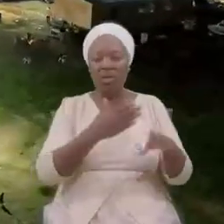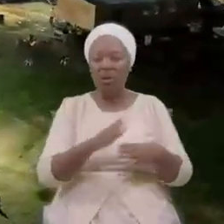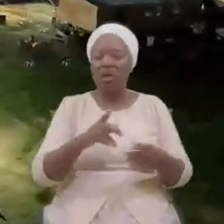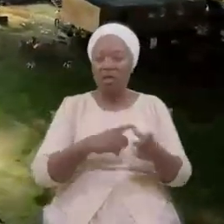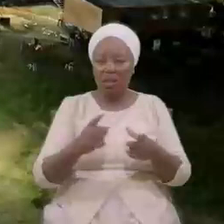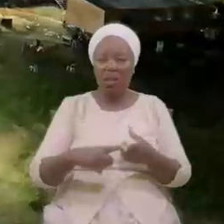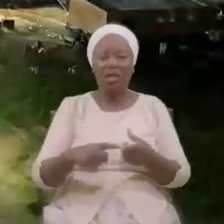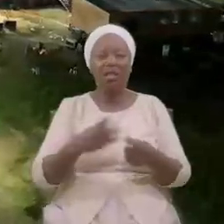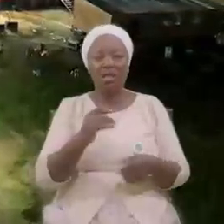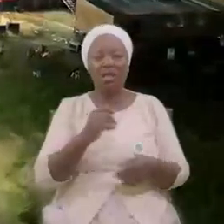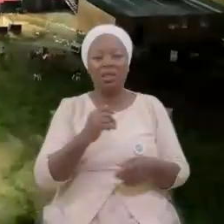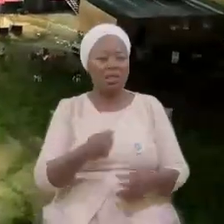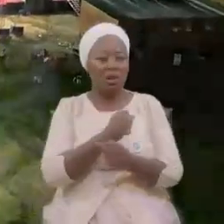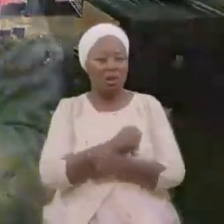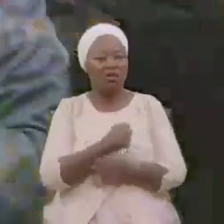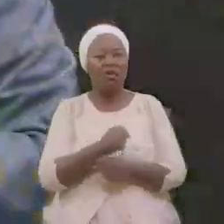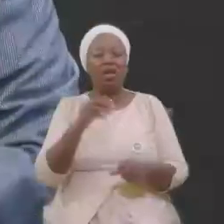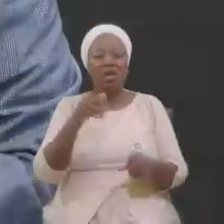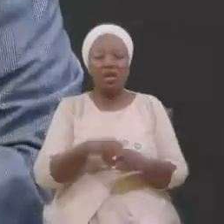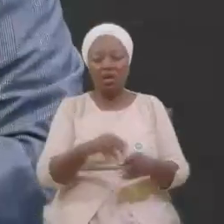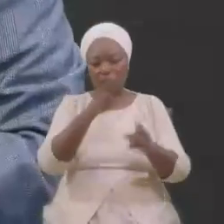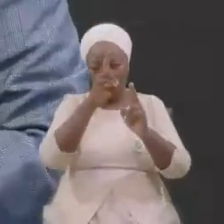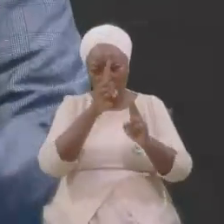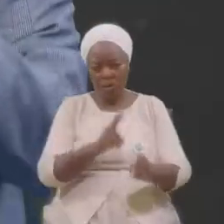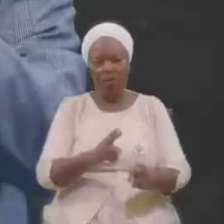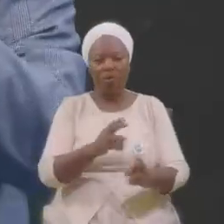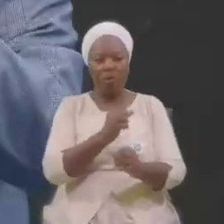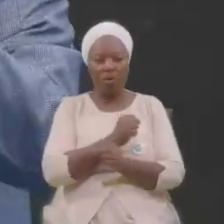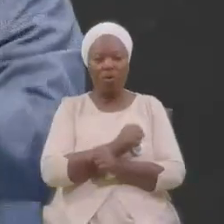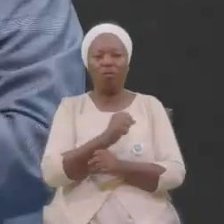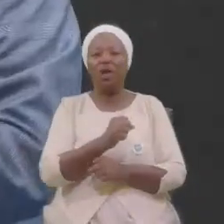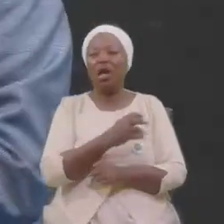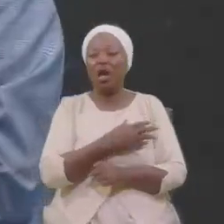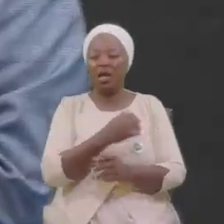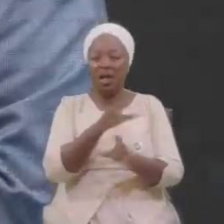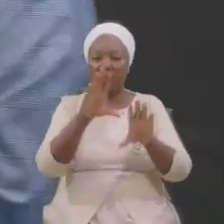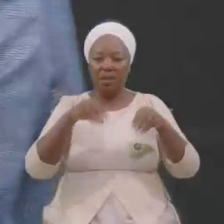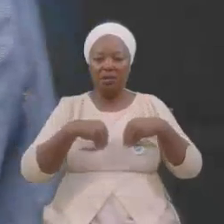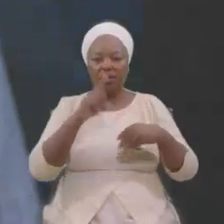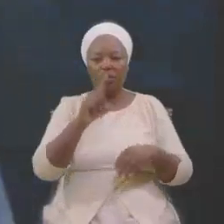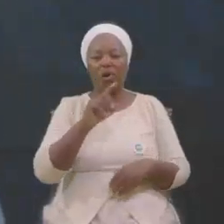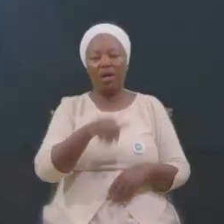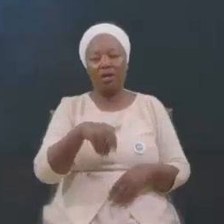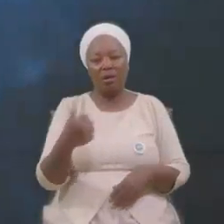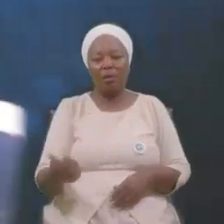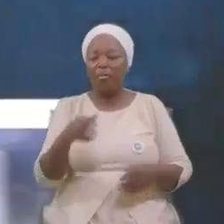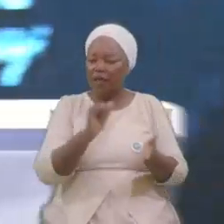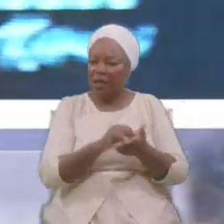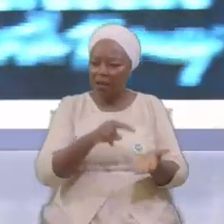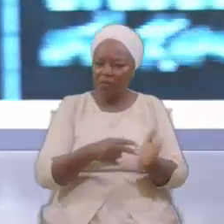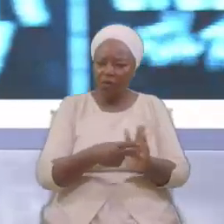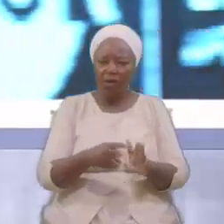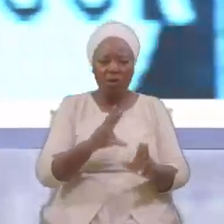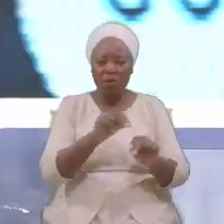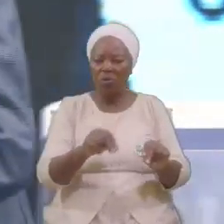honor, preferring one another. That means there is no greed, there's